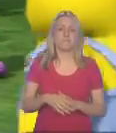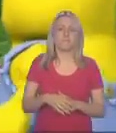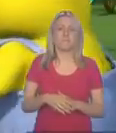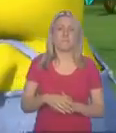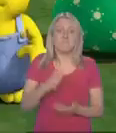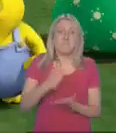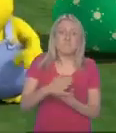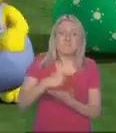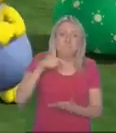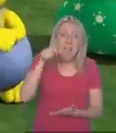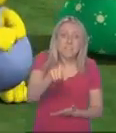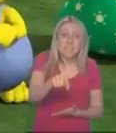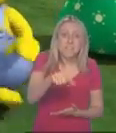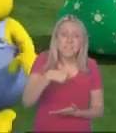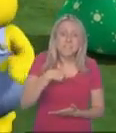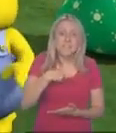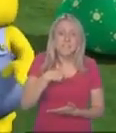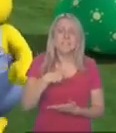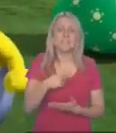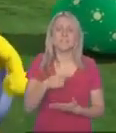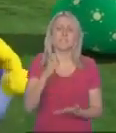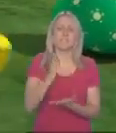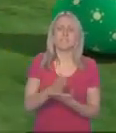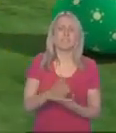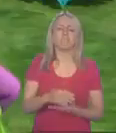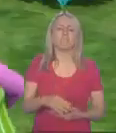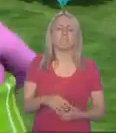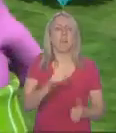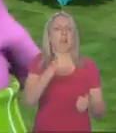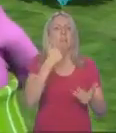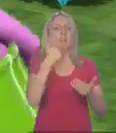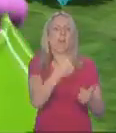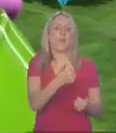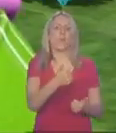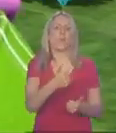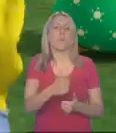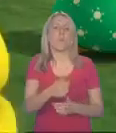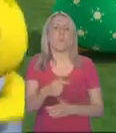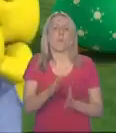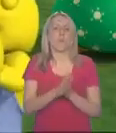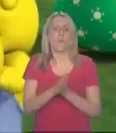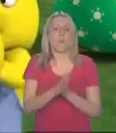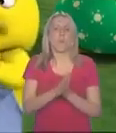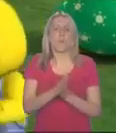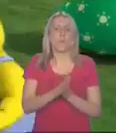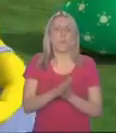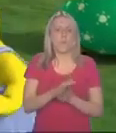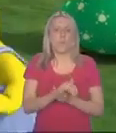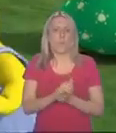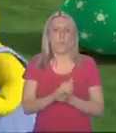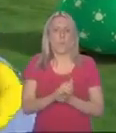what happens. Really? I can press the button. Absolutely! Oh,